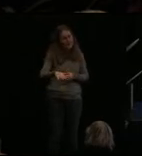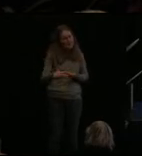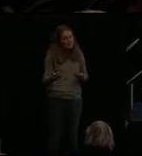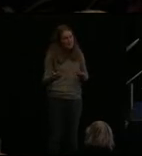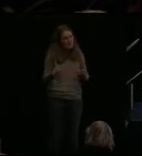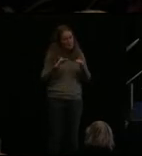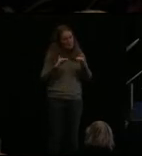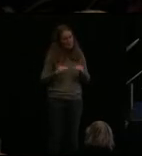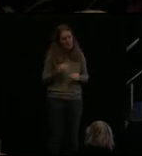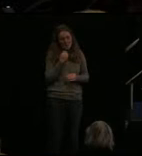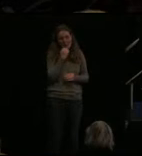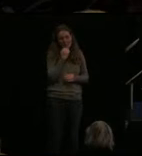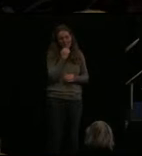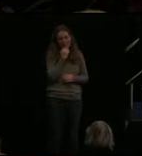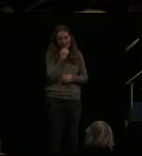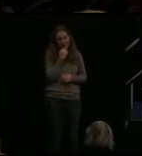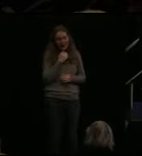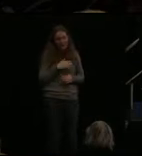statistic, isn't it?